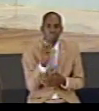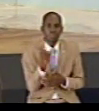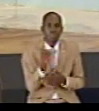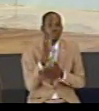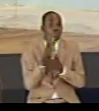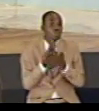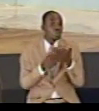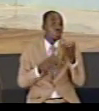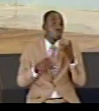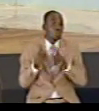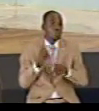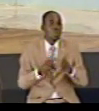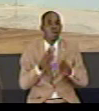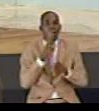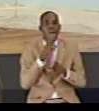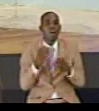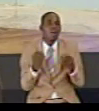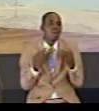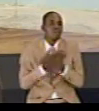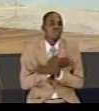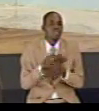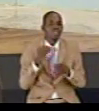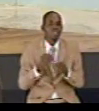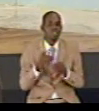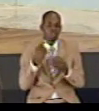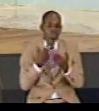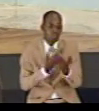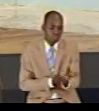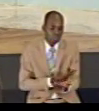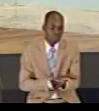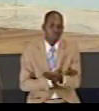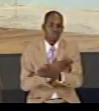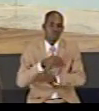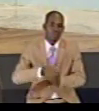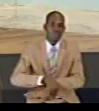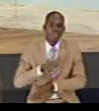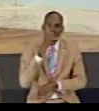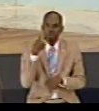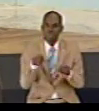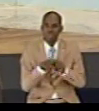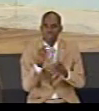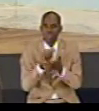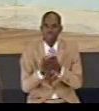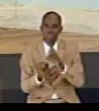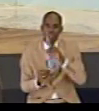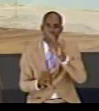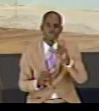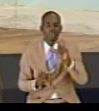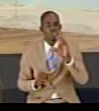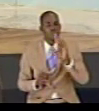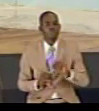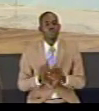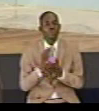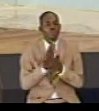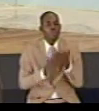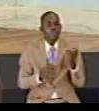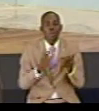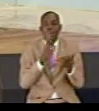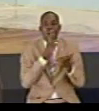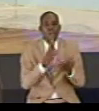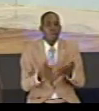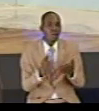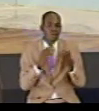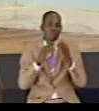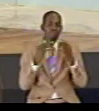people are afraid in the day, afraid in the night. Are you afraid? Some people are afraid of the